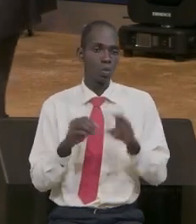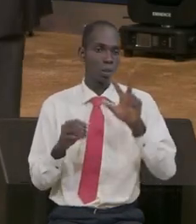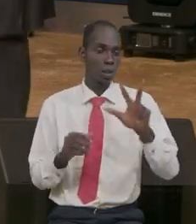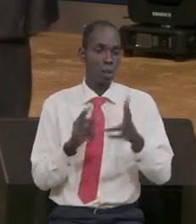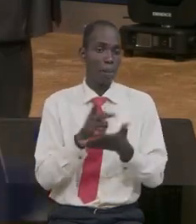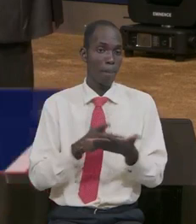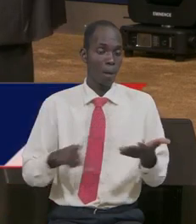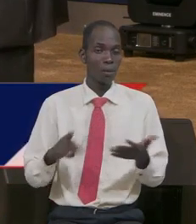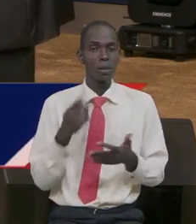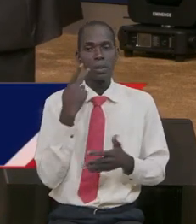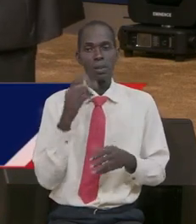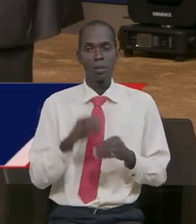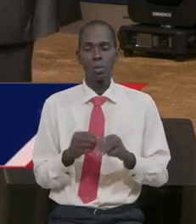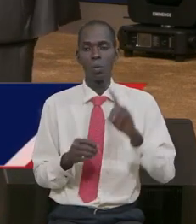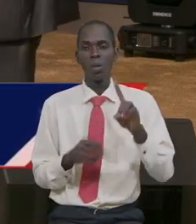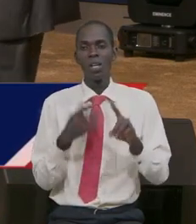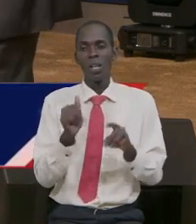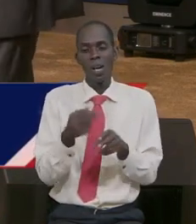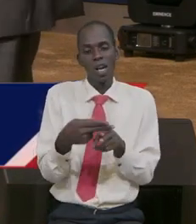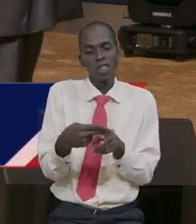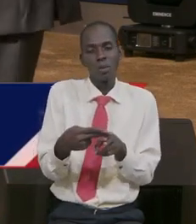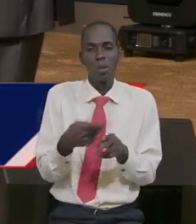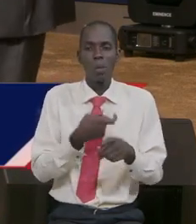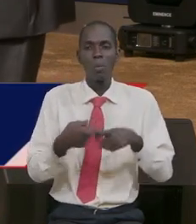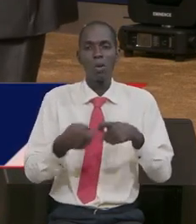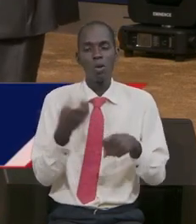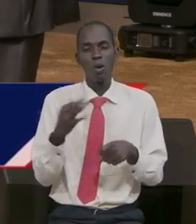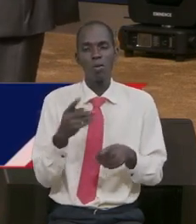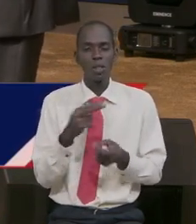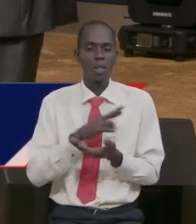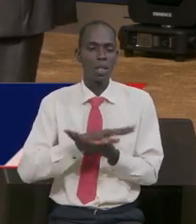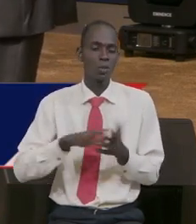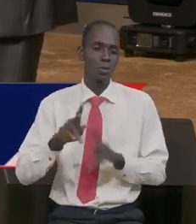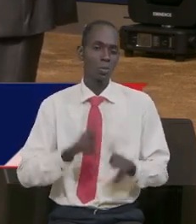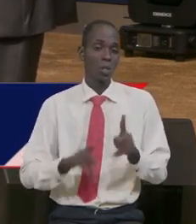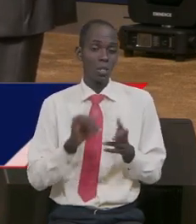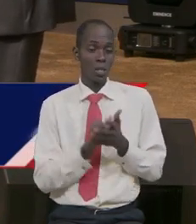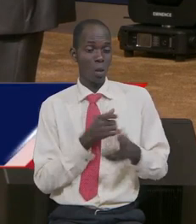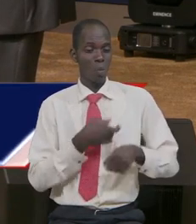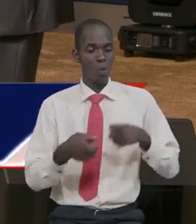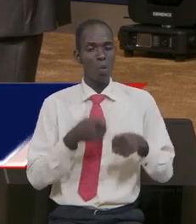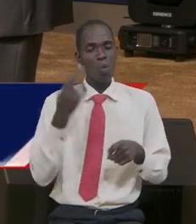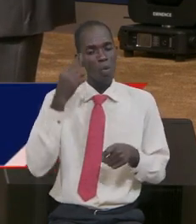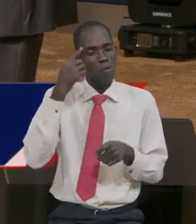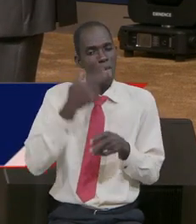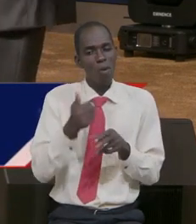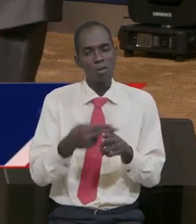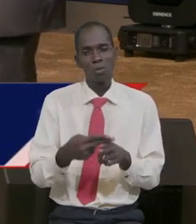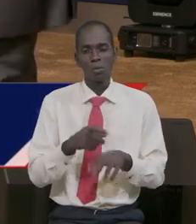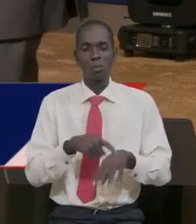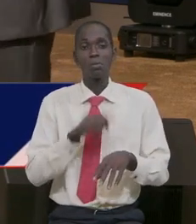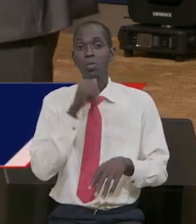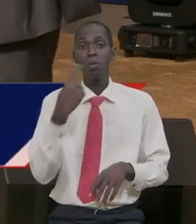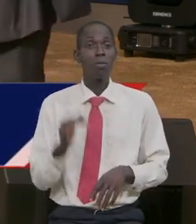one, the temporary persecution of the righteous. The persecution was temporary. It's not going to continue forever.